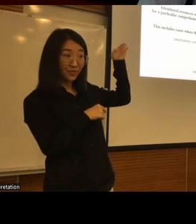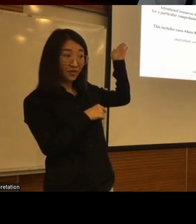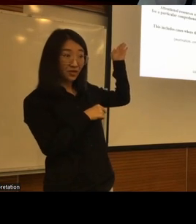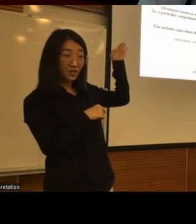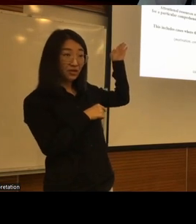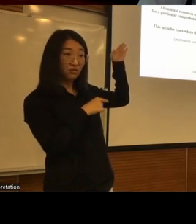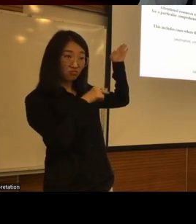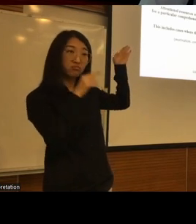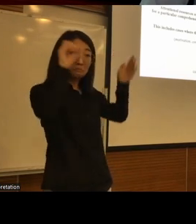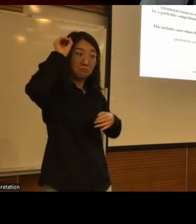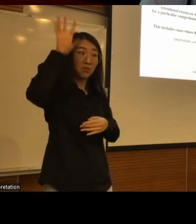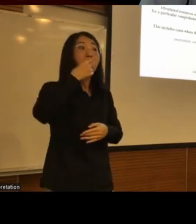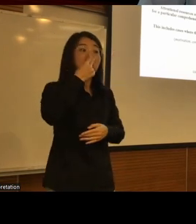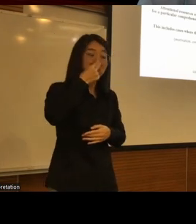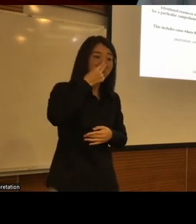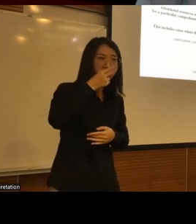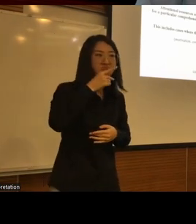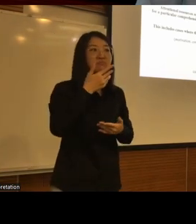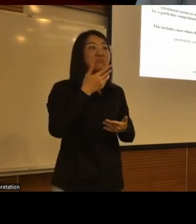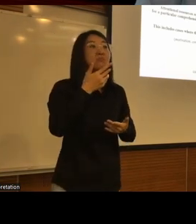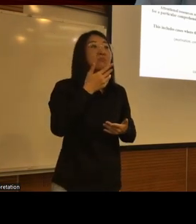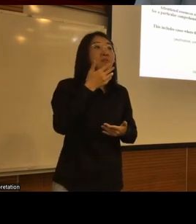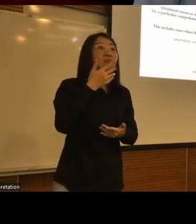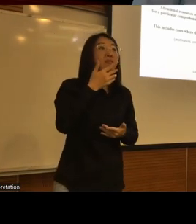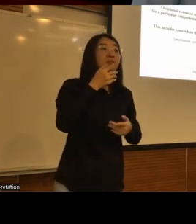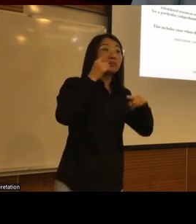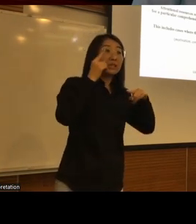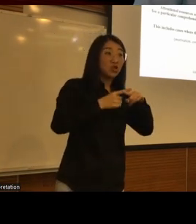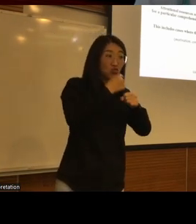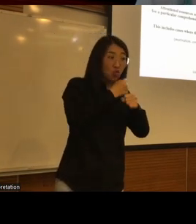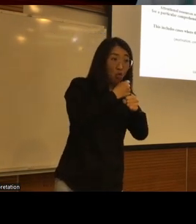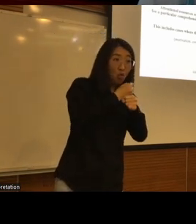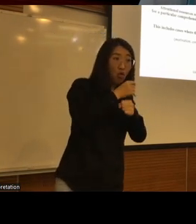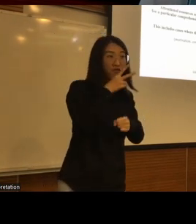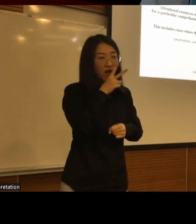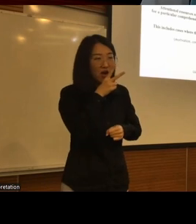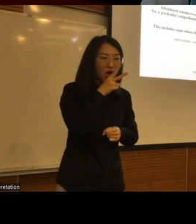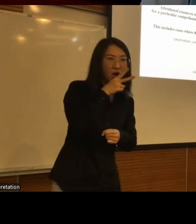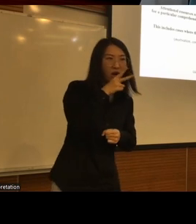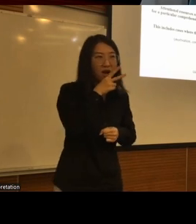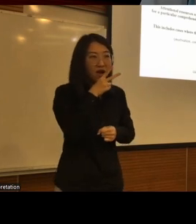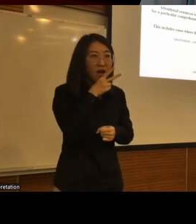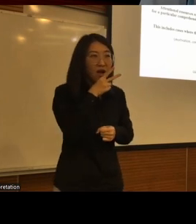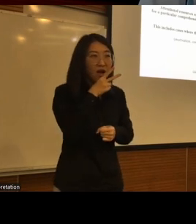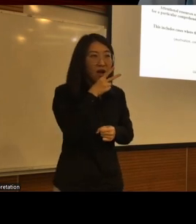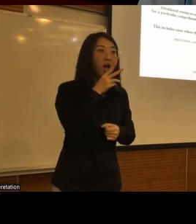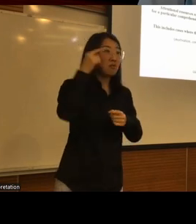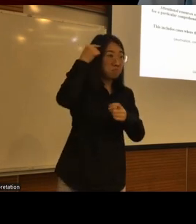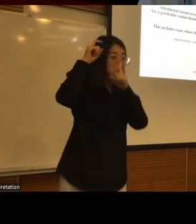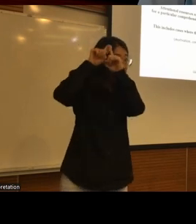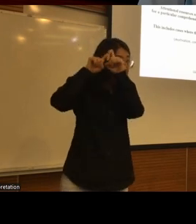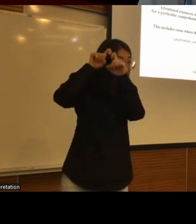is that we tend to we went to work very close to cognitive